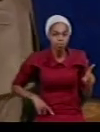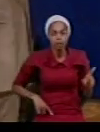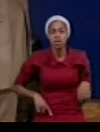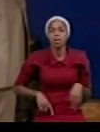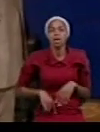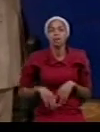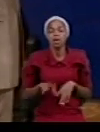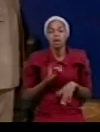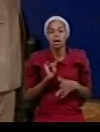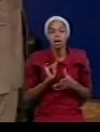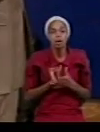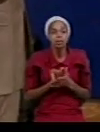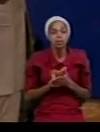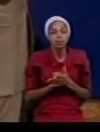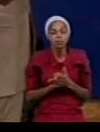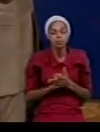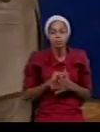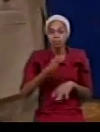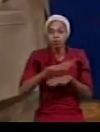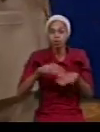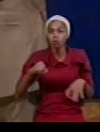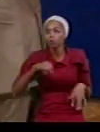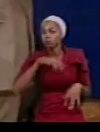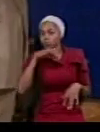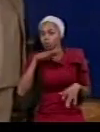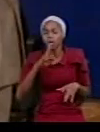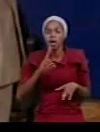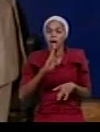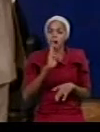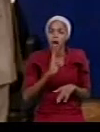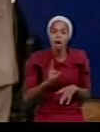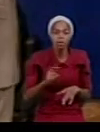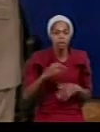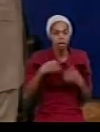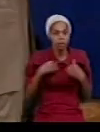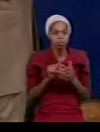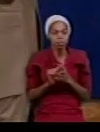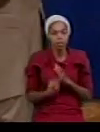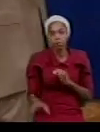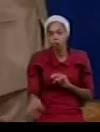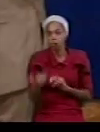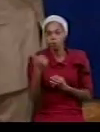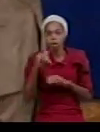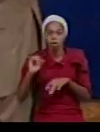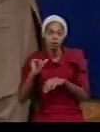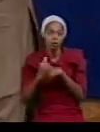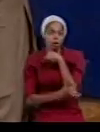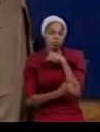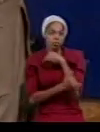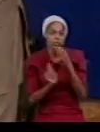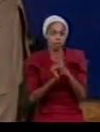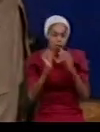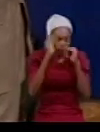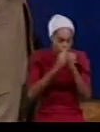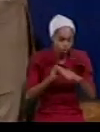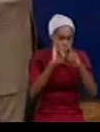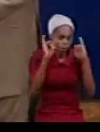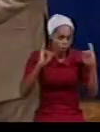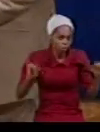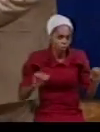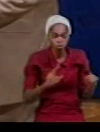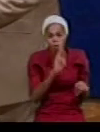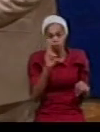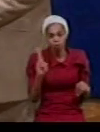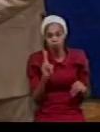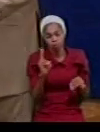animals. They used them in their divination and in their sacrifice. And God wanted them to know that that was unclean.